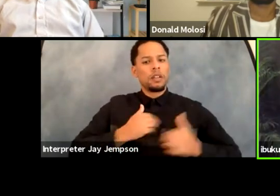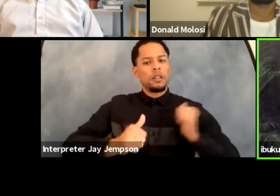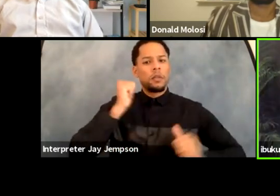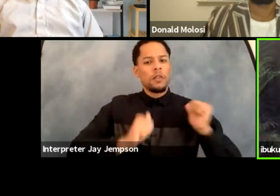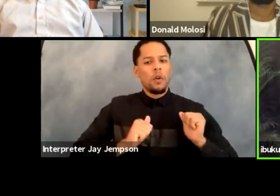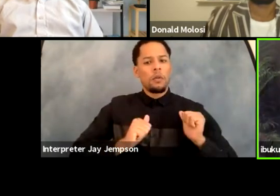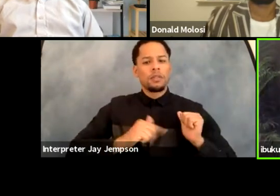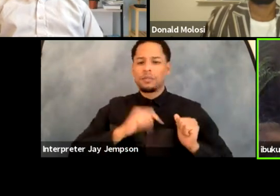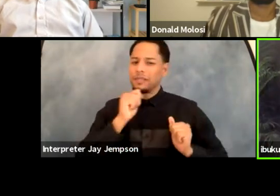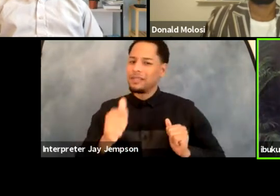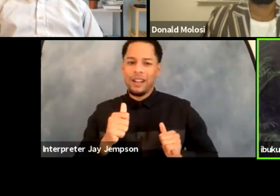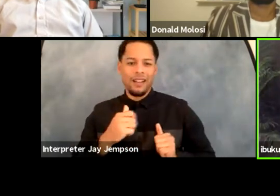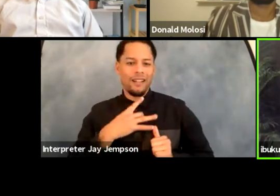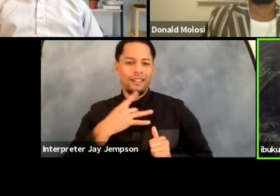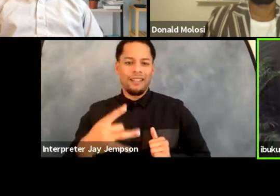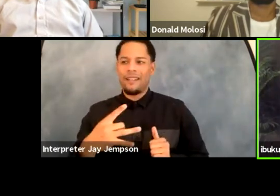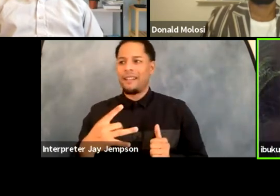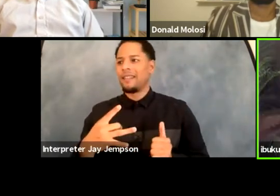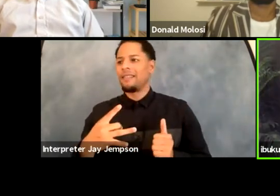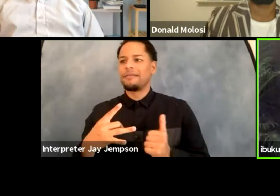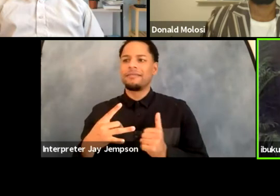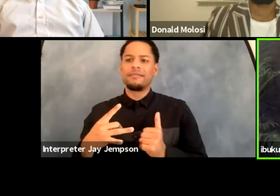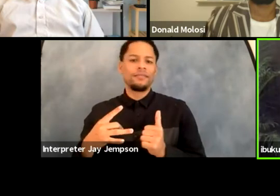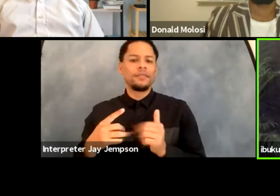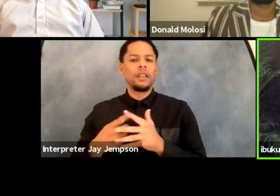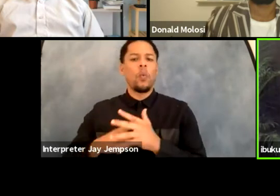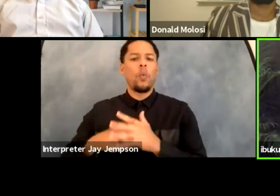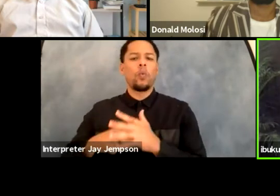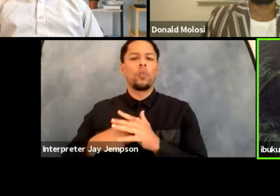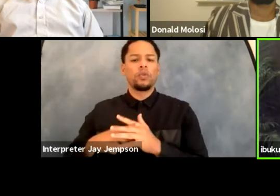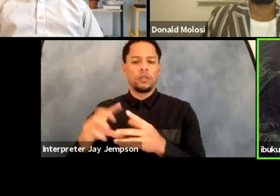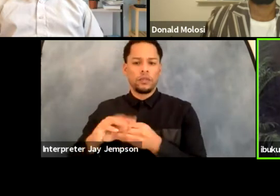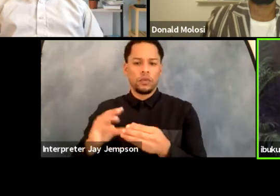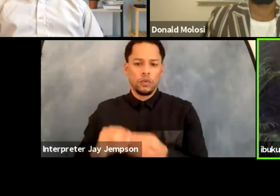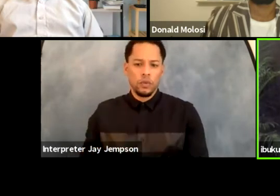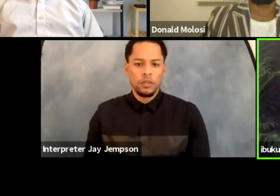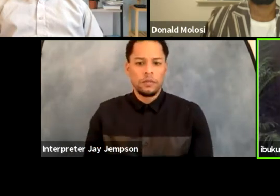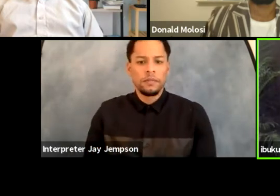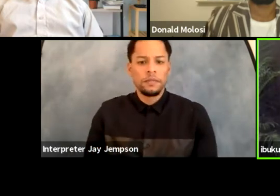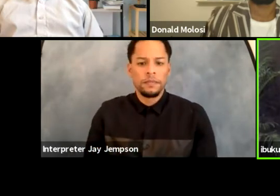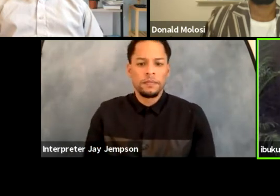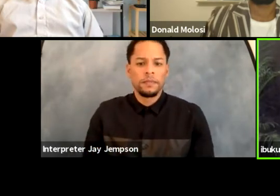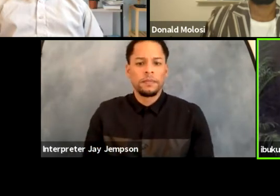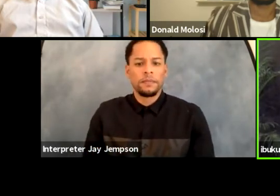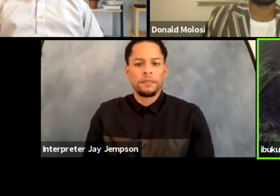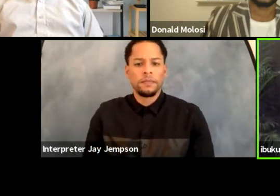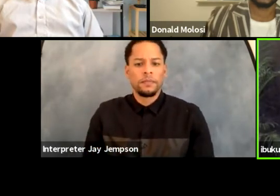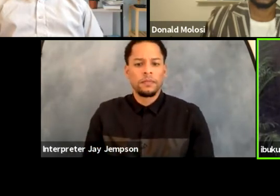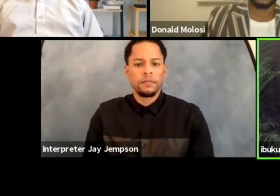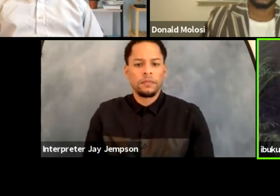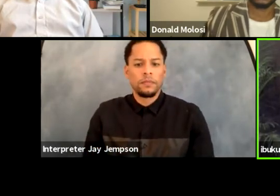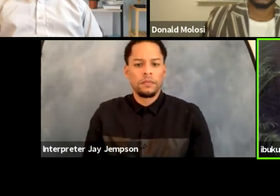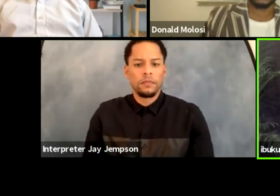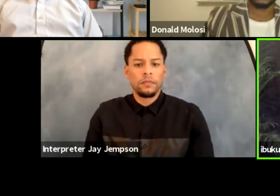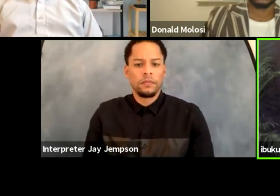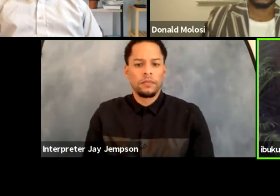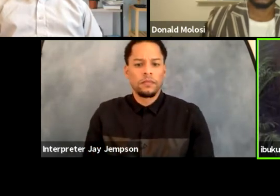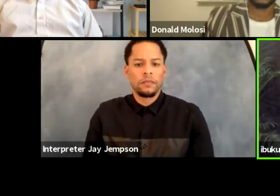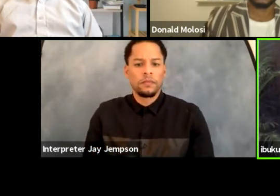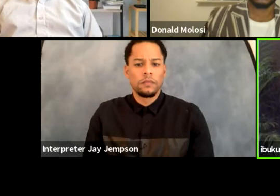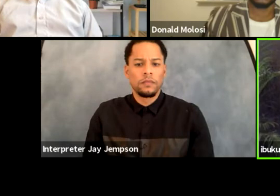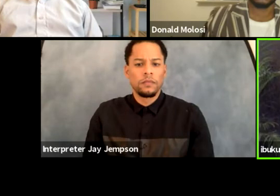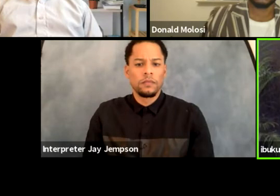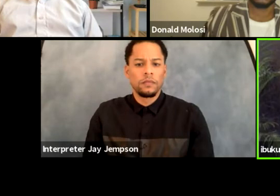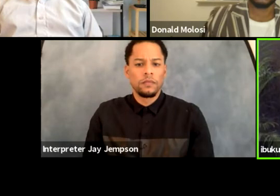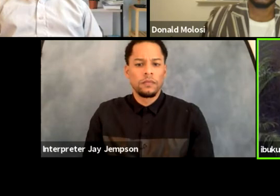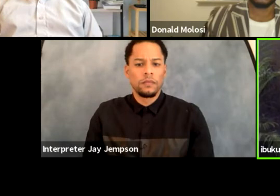taking Fela to Dubai recently, you know, I was having discussions with some of the actors, and we're like, okay, you know, we took the Fela to South Africa. When we took Fela